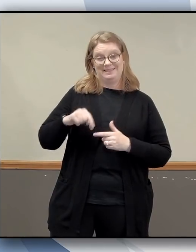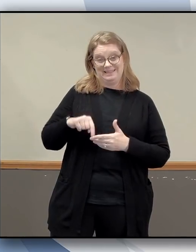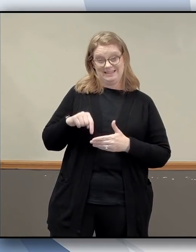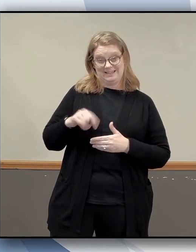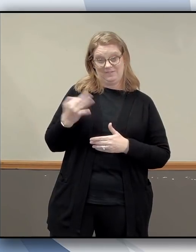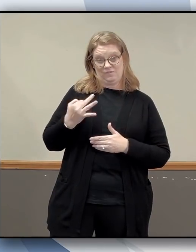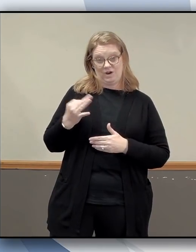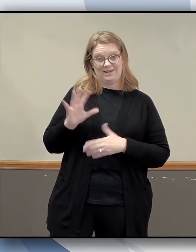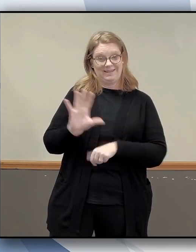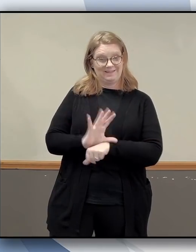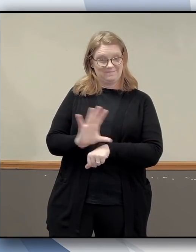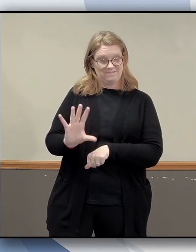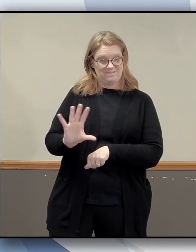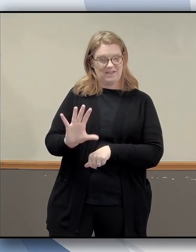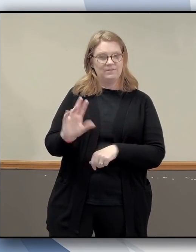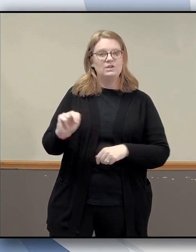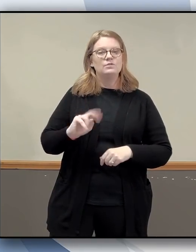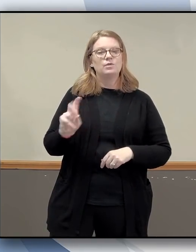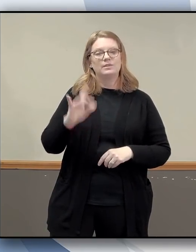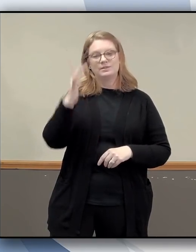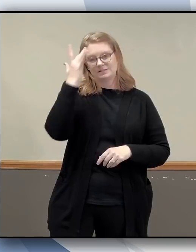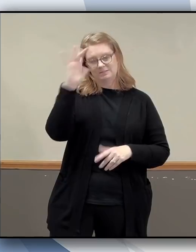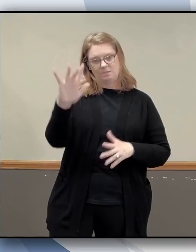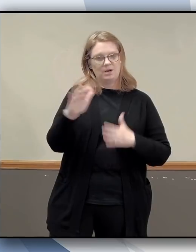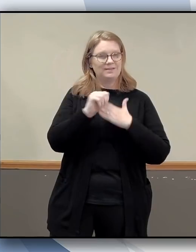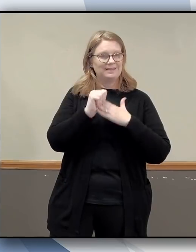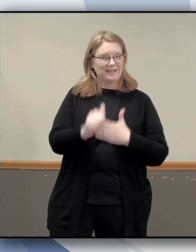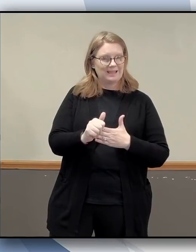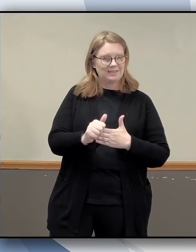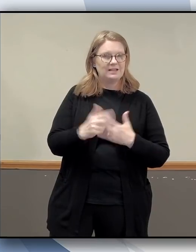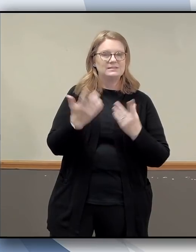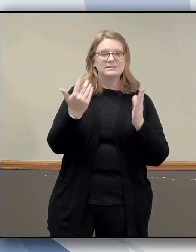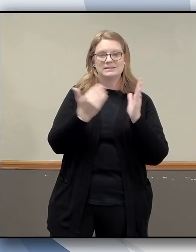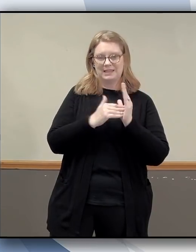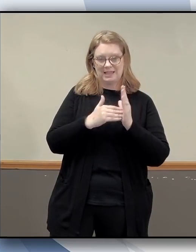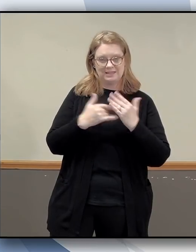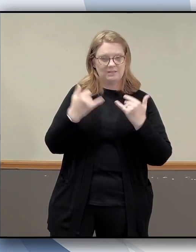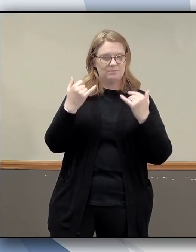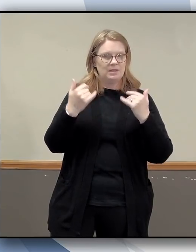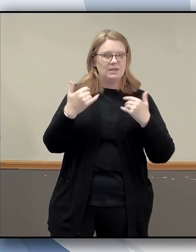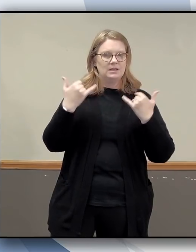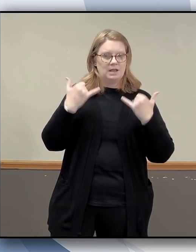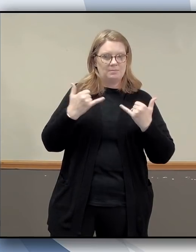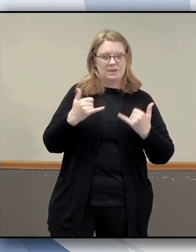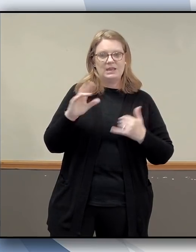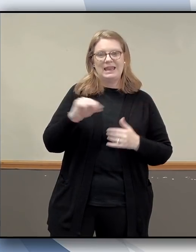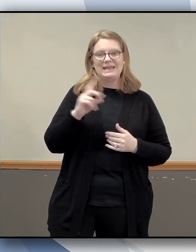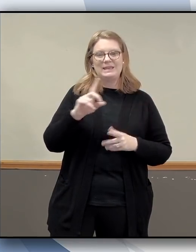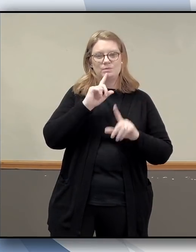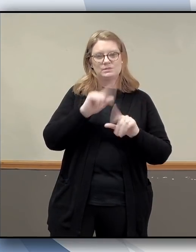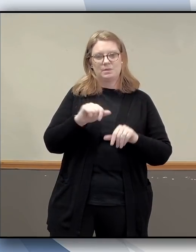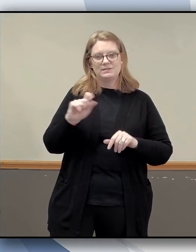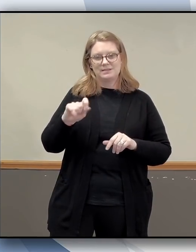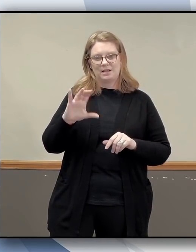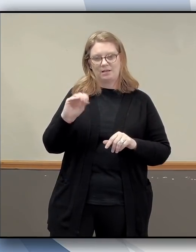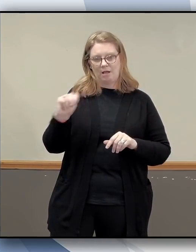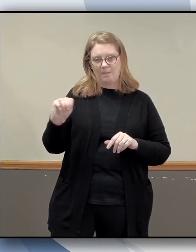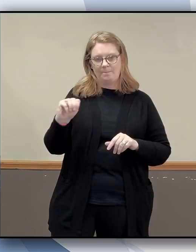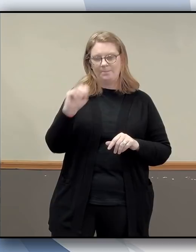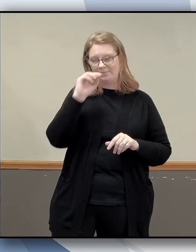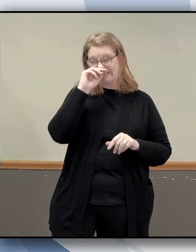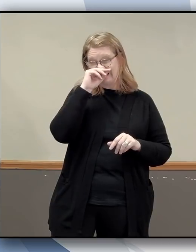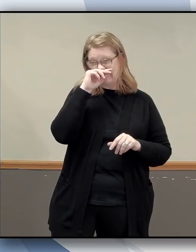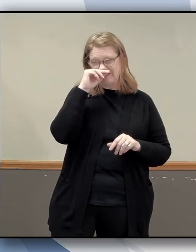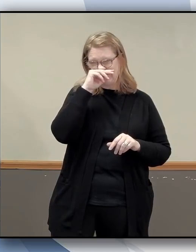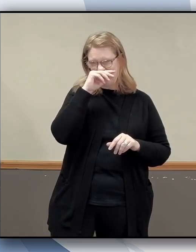5 p.m., the North Dakota Smart Guidelines, which have been updated, they'll be posted at ndresponse.com, are going to have